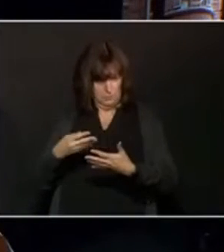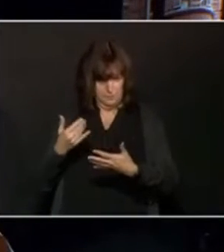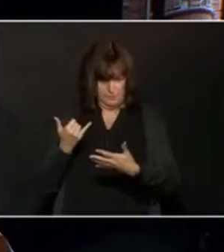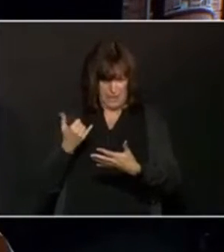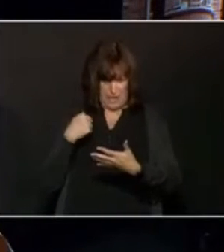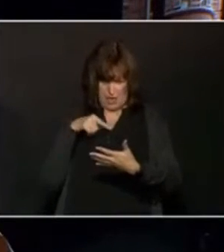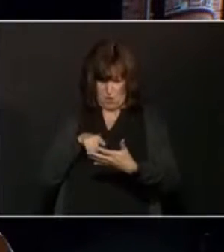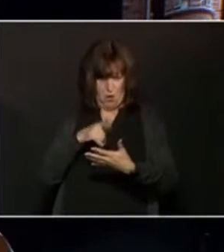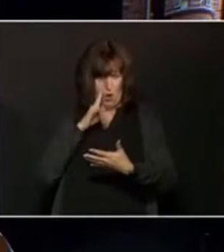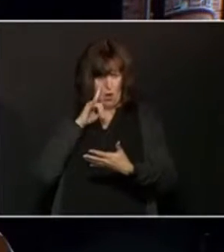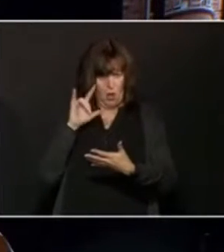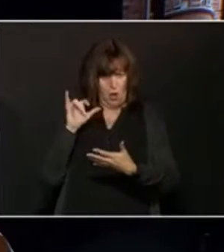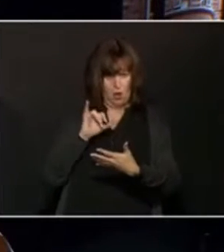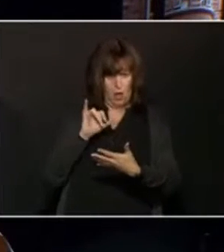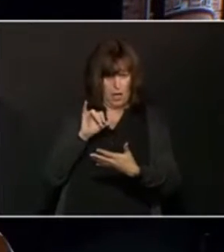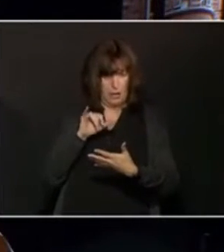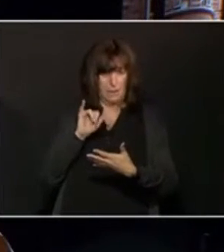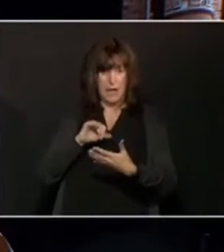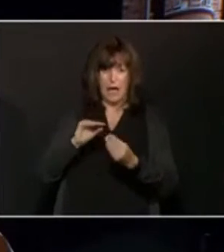mean?